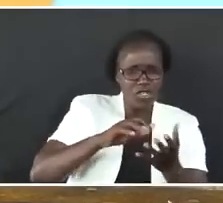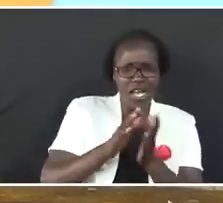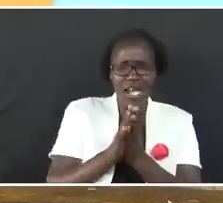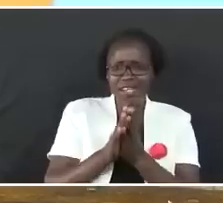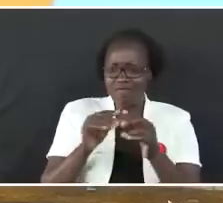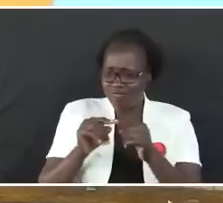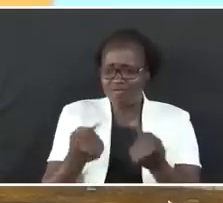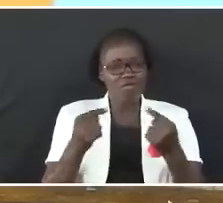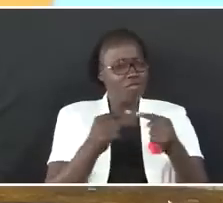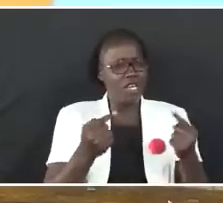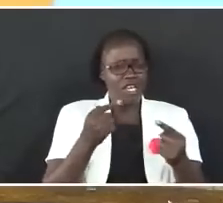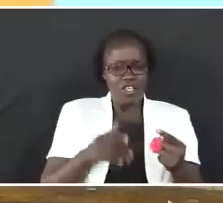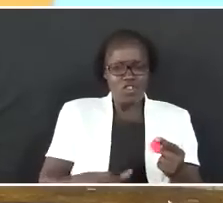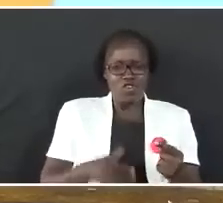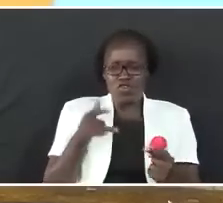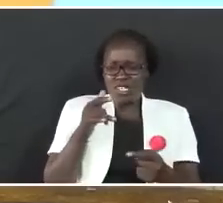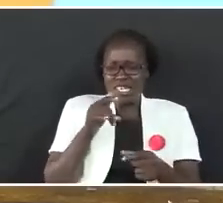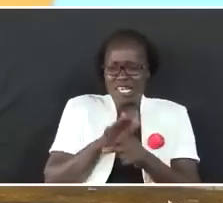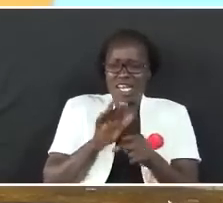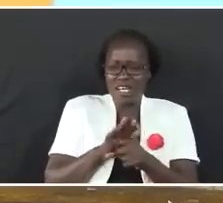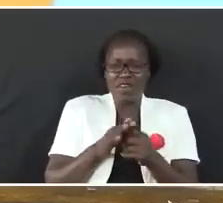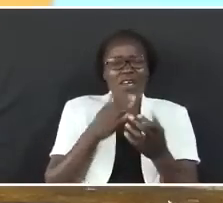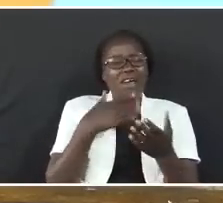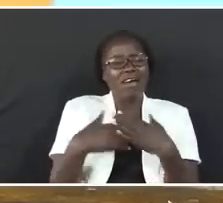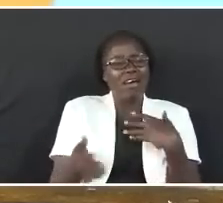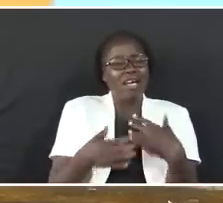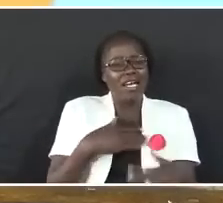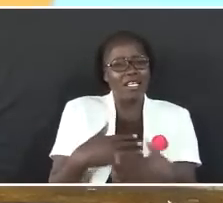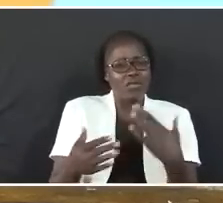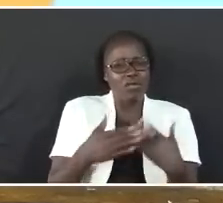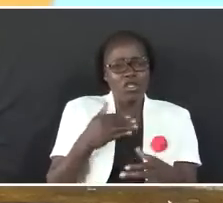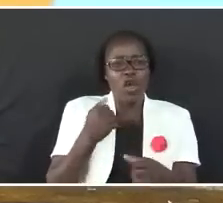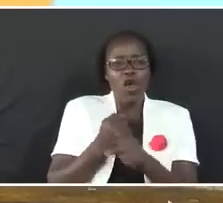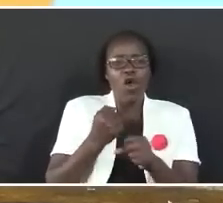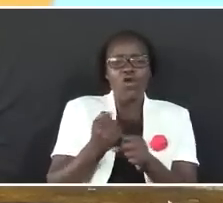disorientation, and you're filled with so much emptiness,